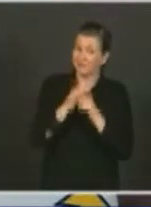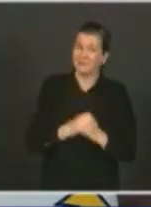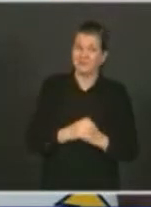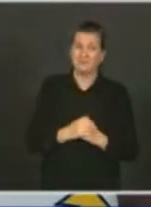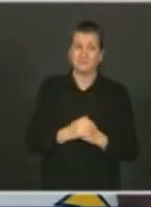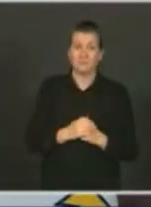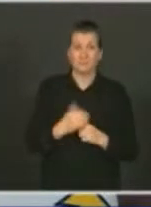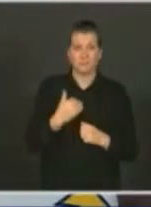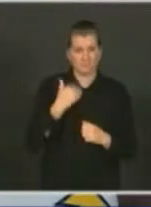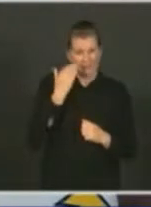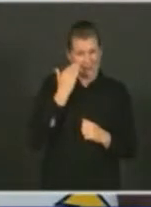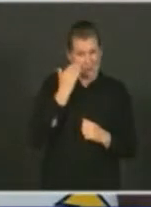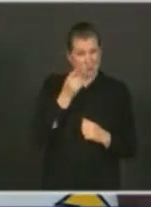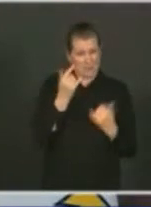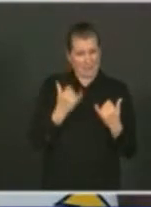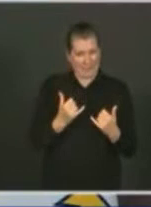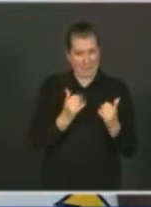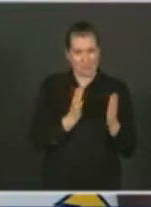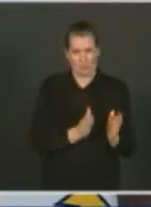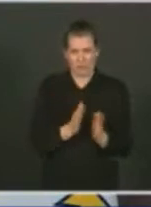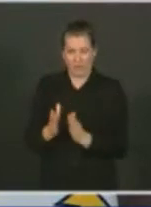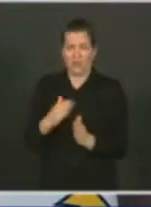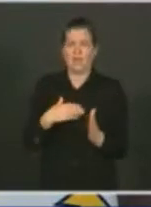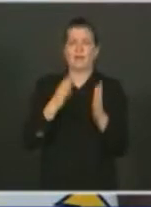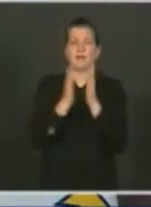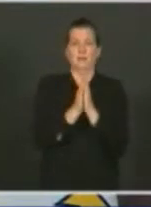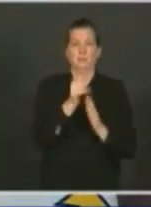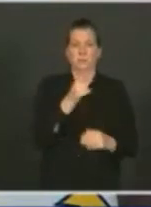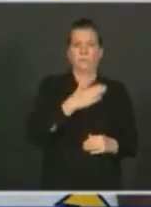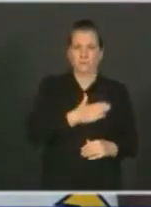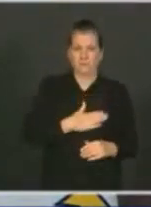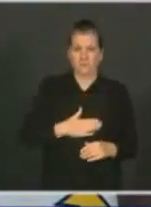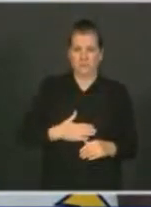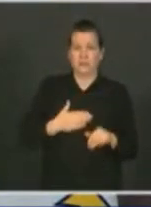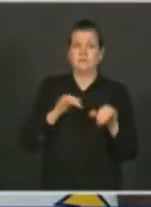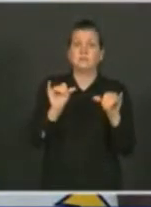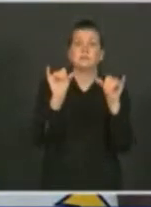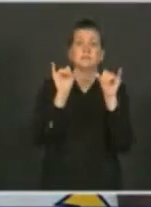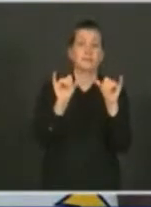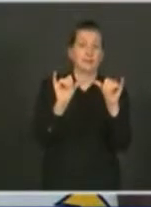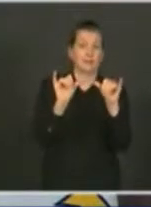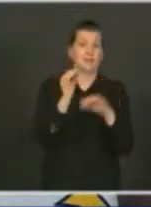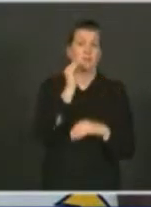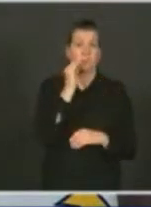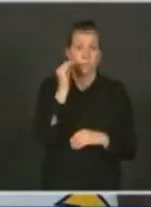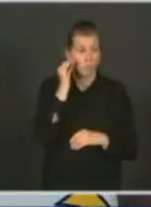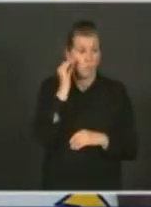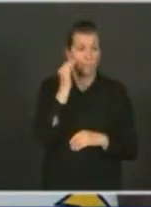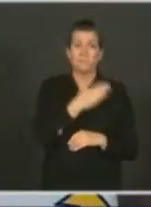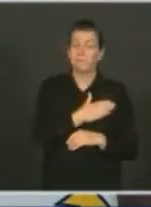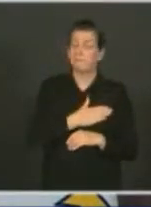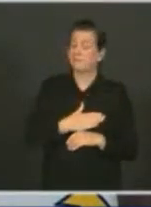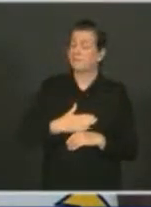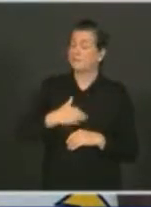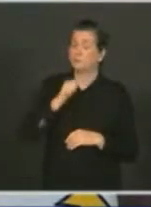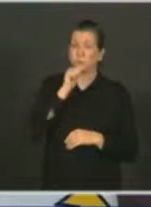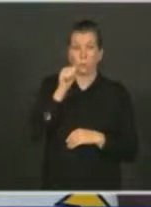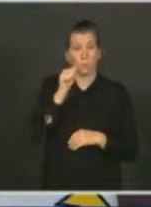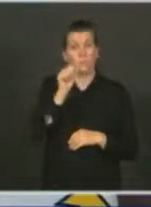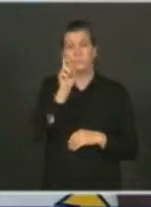planning, I'm asking you to stay home, not to travel, and to celebrate Thanksgiving with the people you live with.